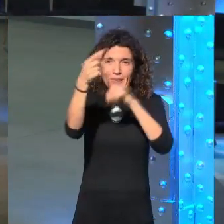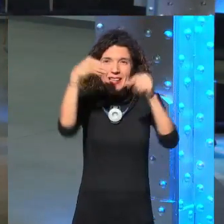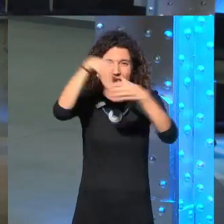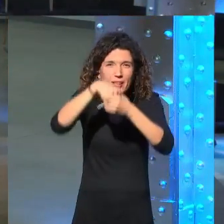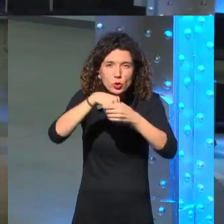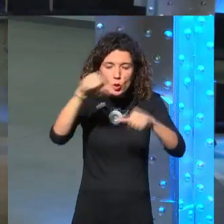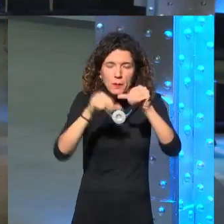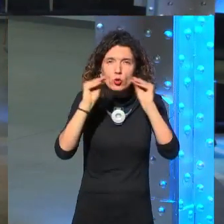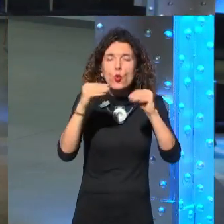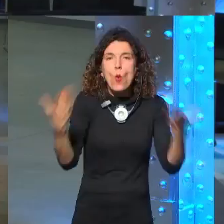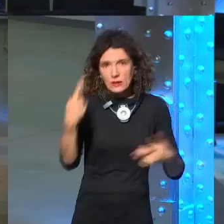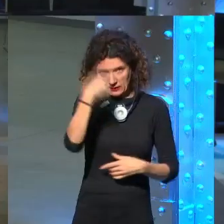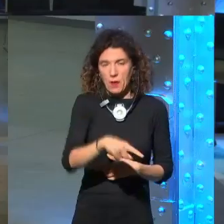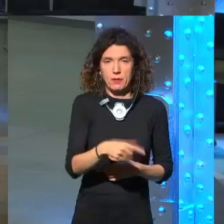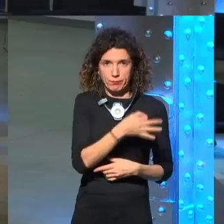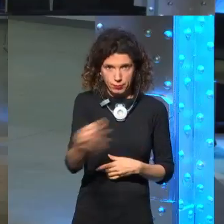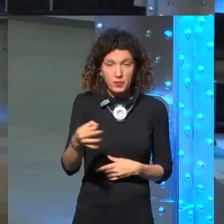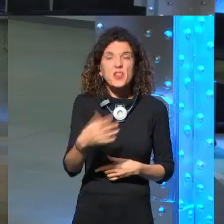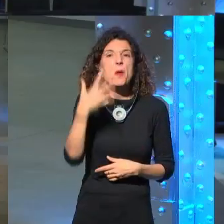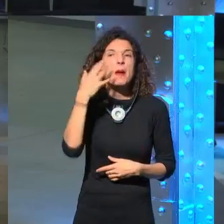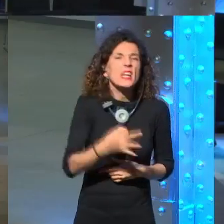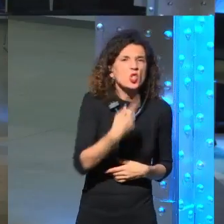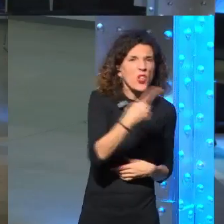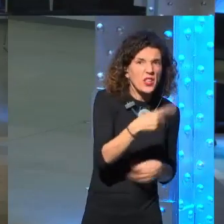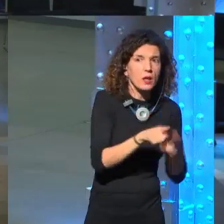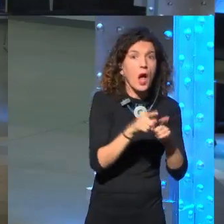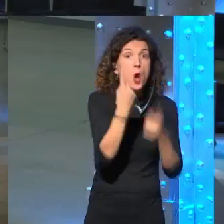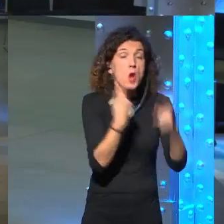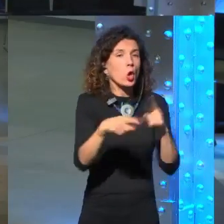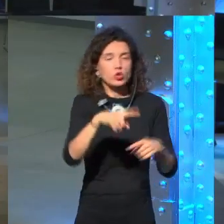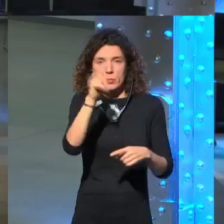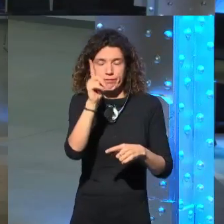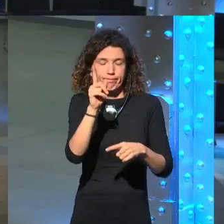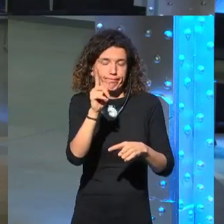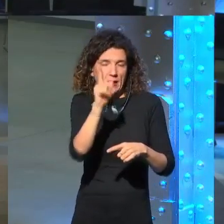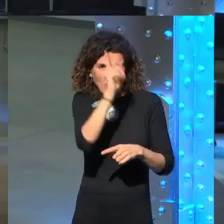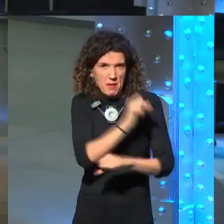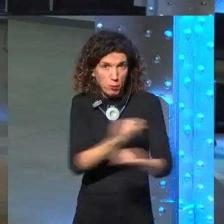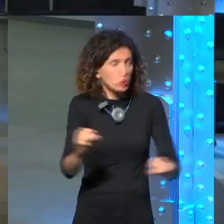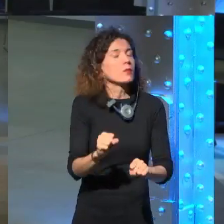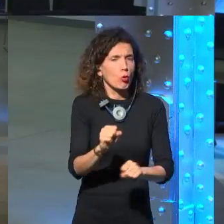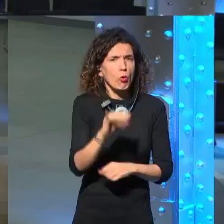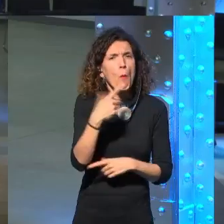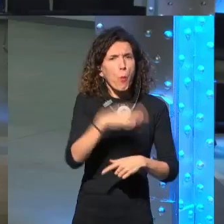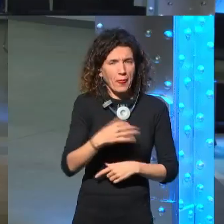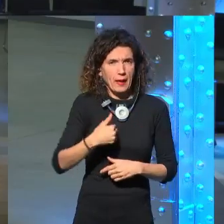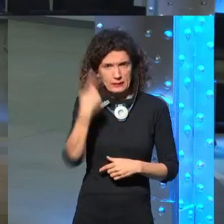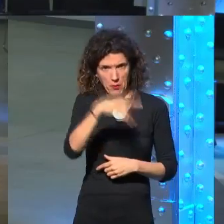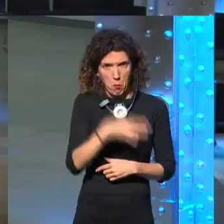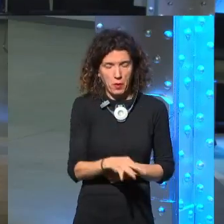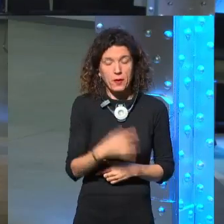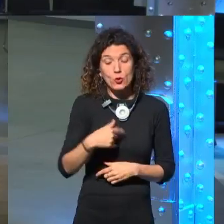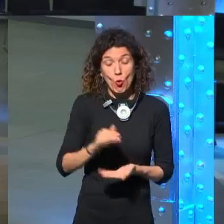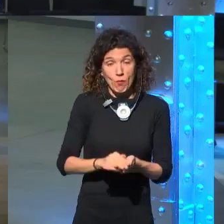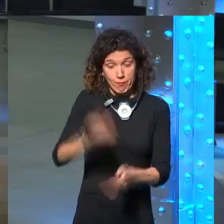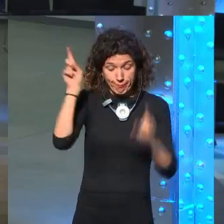I think, to say we cannot know this. But I'm raised as a mathematician, and I thought maybe I could use